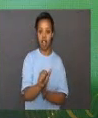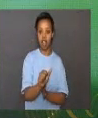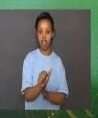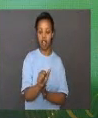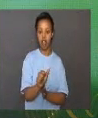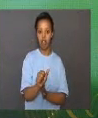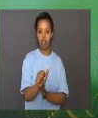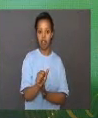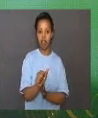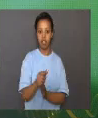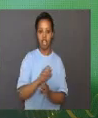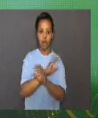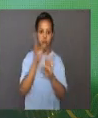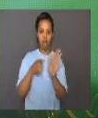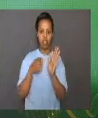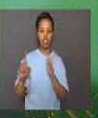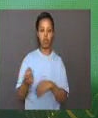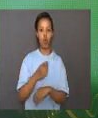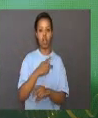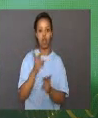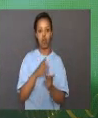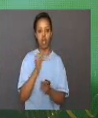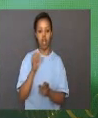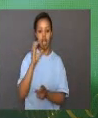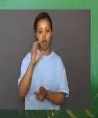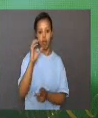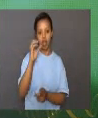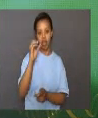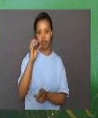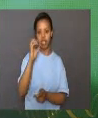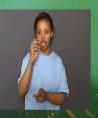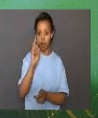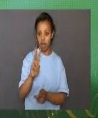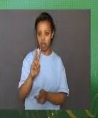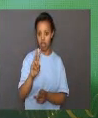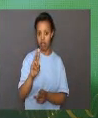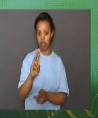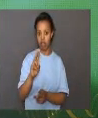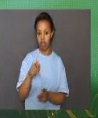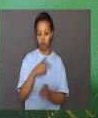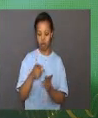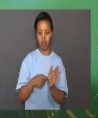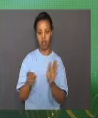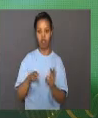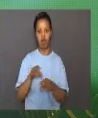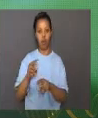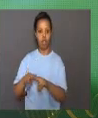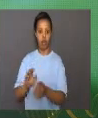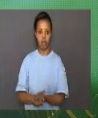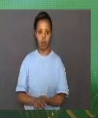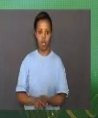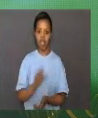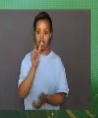to radioactive carbon dioxide, and after a period of time,